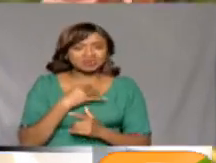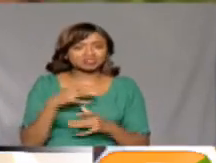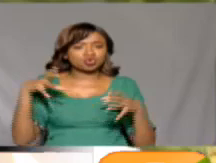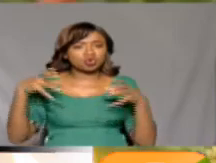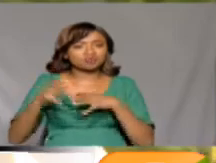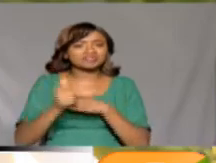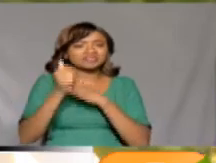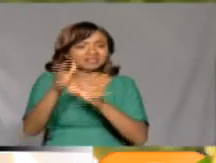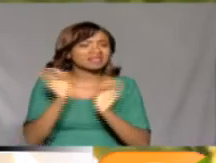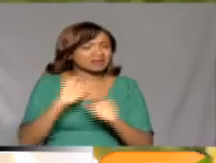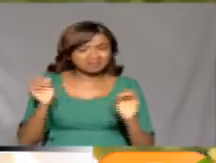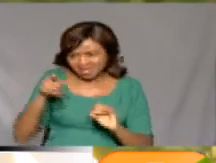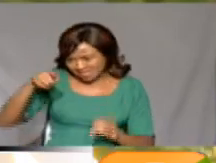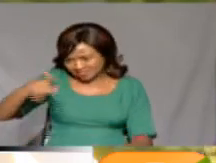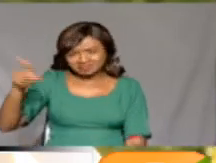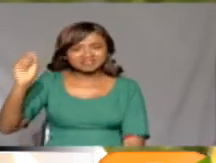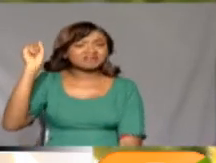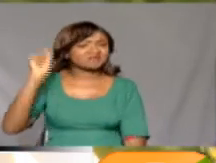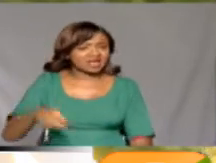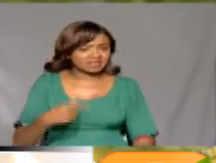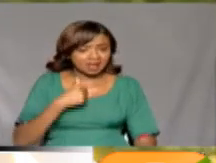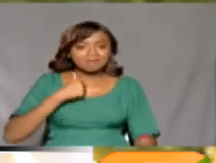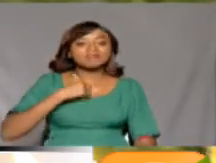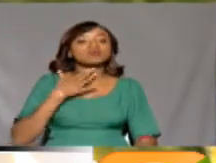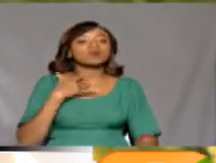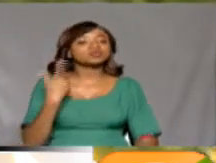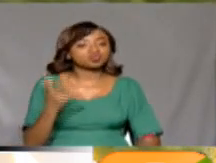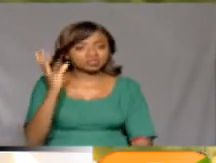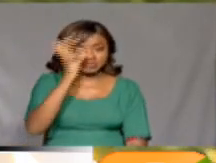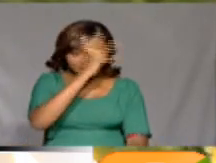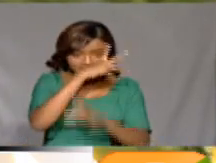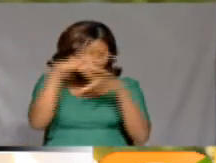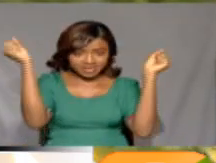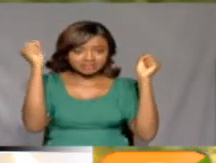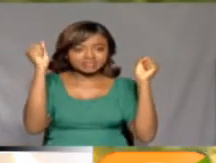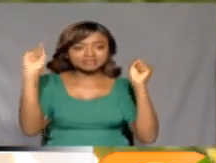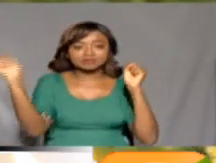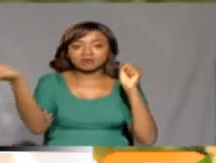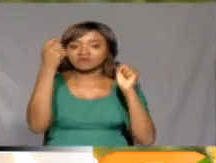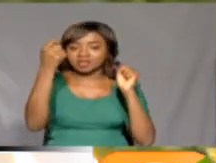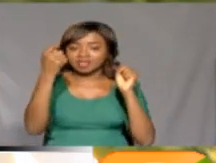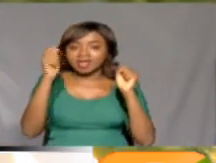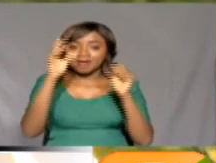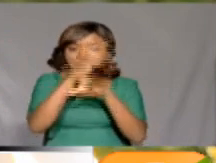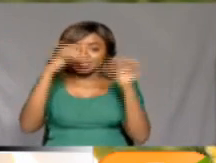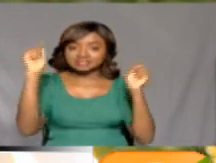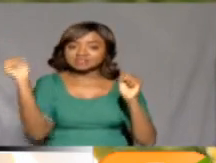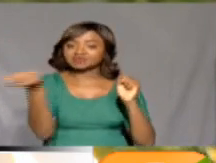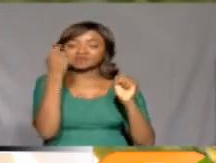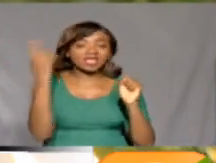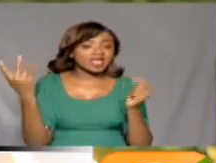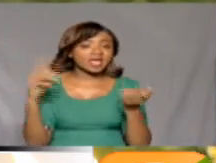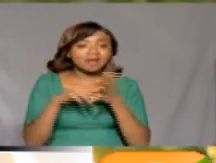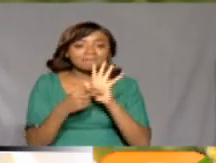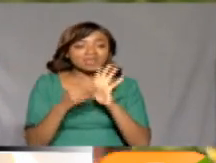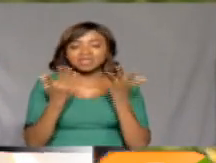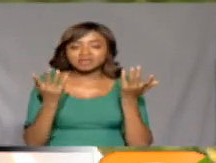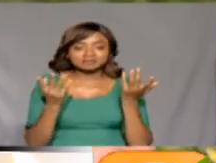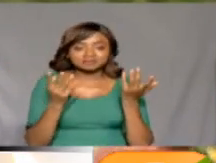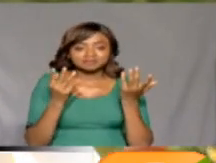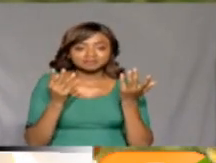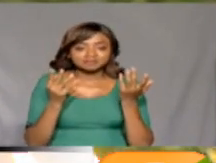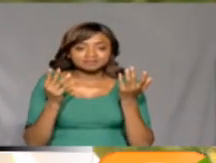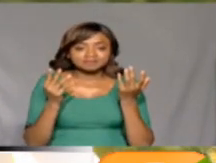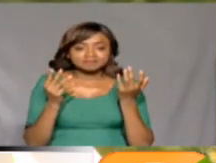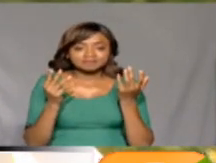Those people can be community leaders. I wanted to be president of Kenya. And the president of Kenya does not necessarily mean you